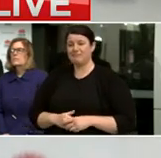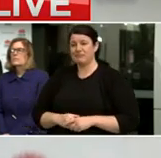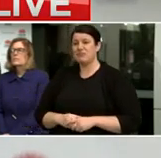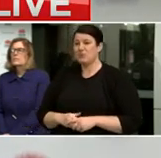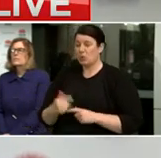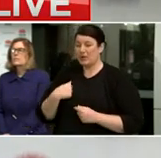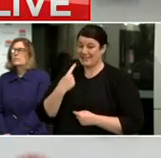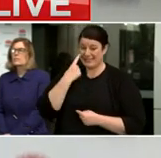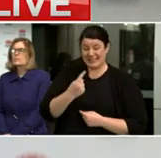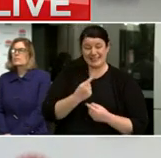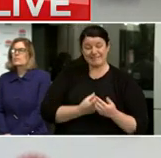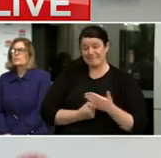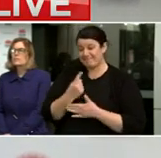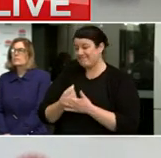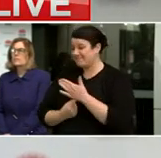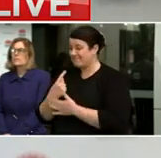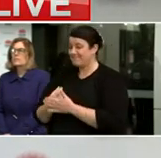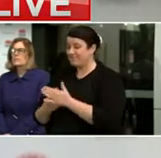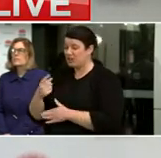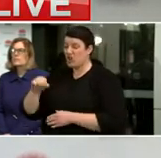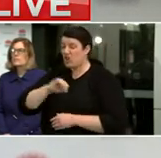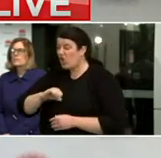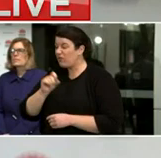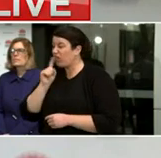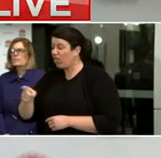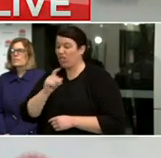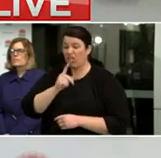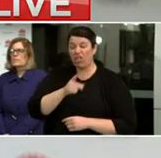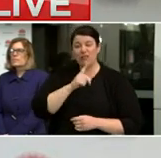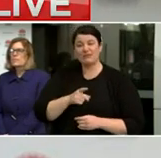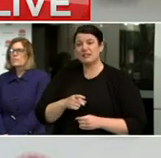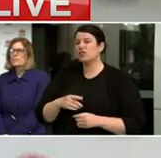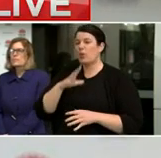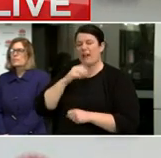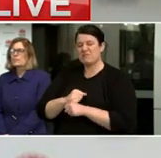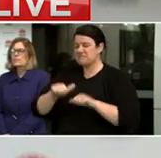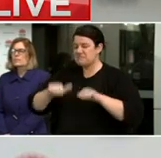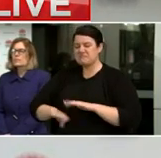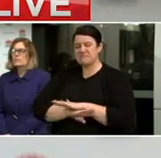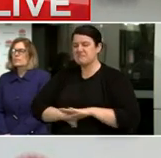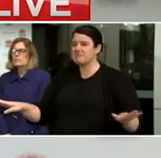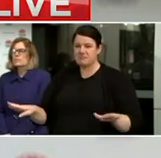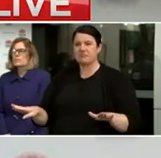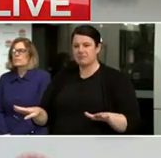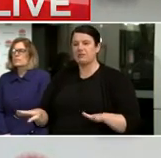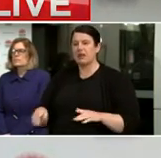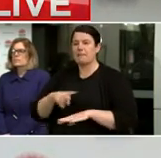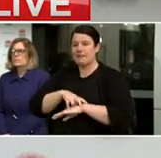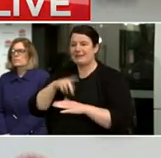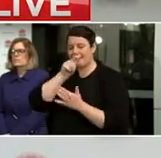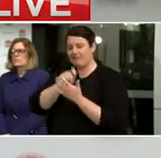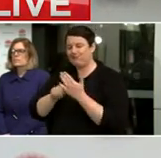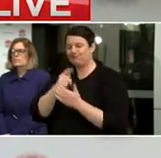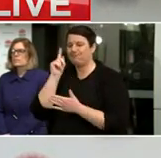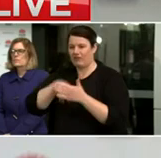But we already have seen this sort of activity and this action taken by the government, and the fact that today police can write those